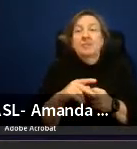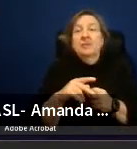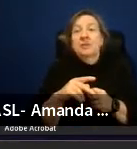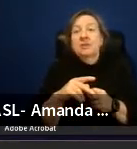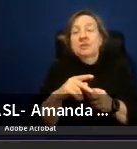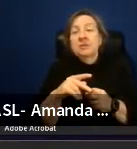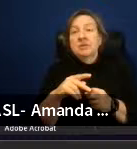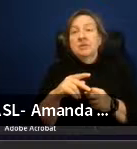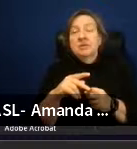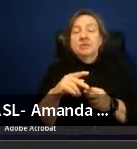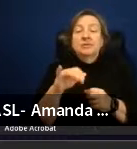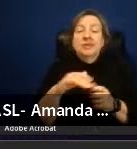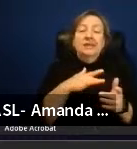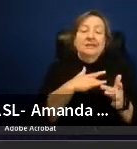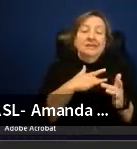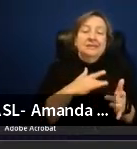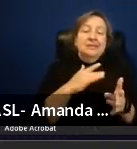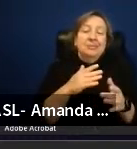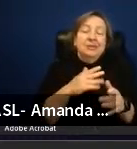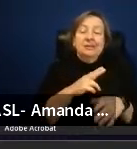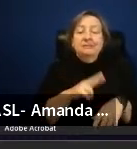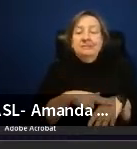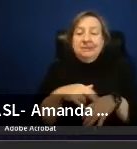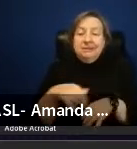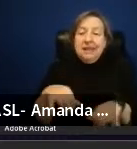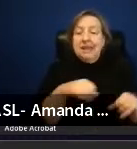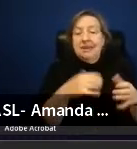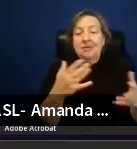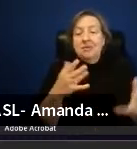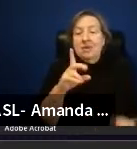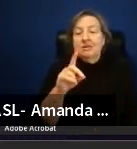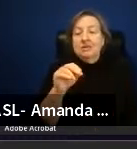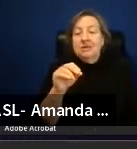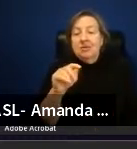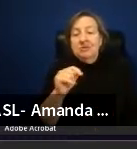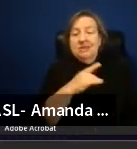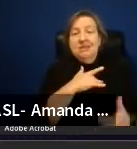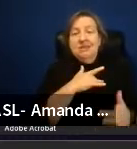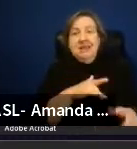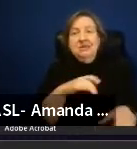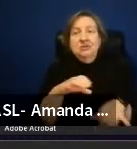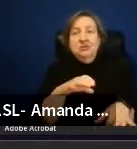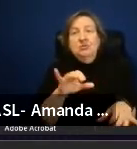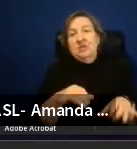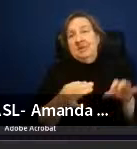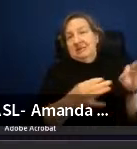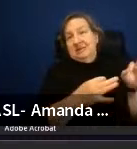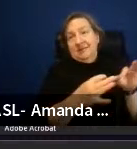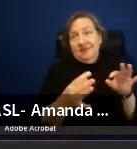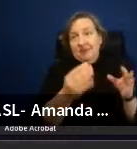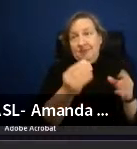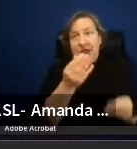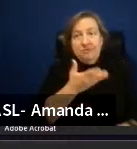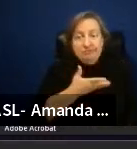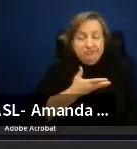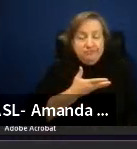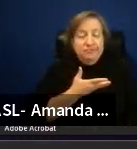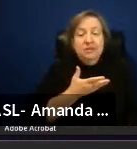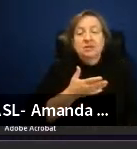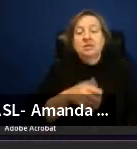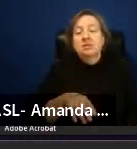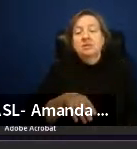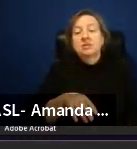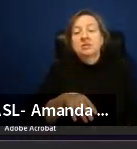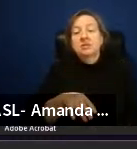is typically standard of what DOTs normally do, that's some of the feedback we've gotten. And that this